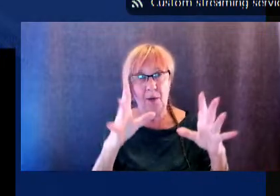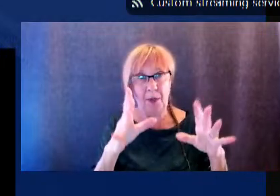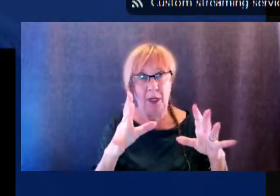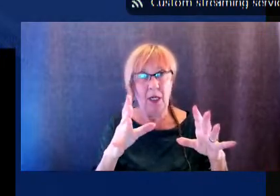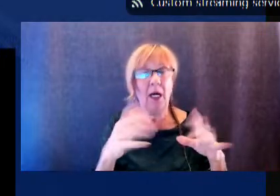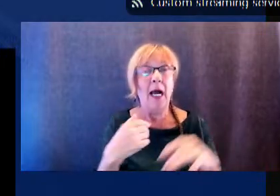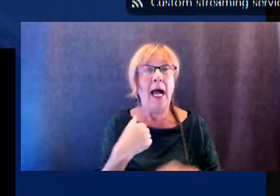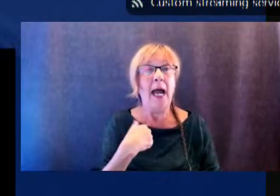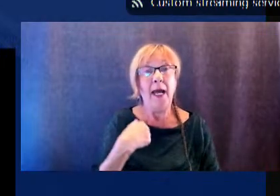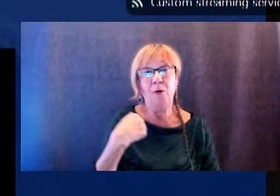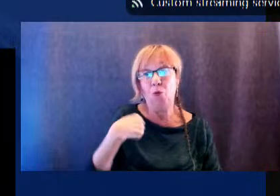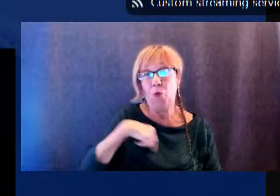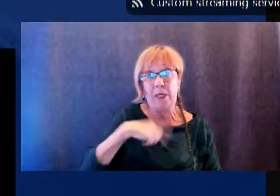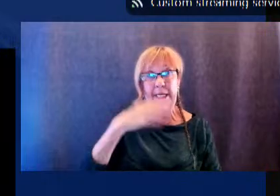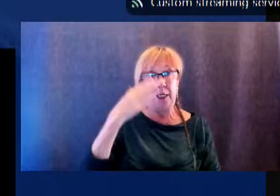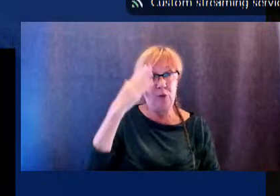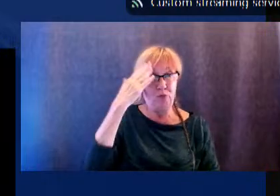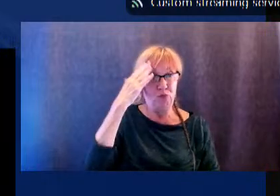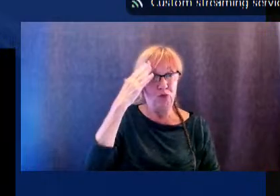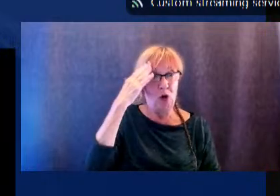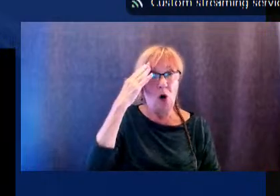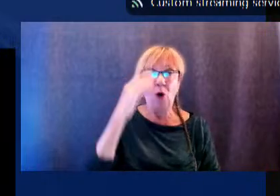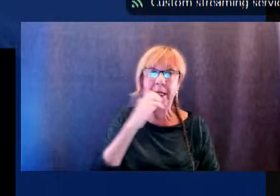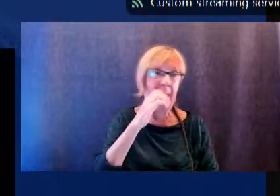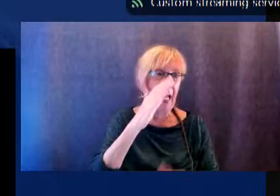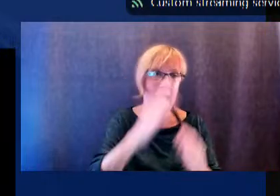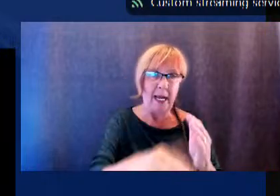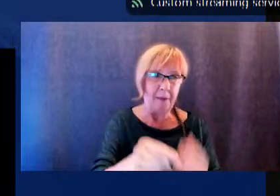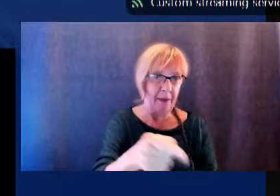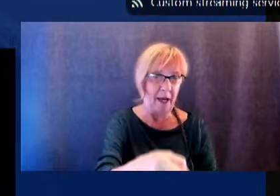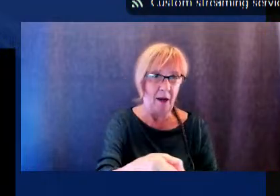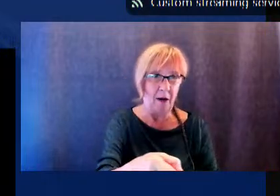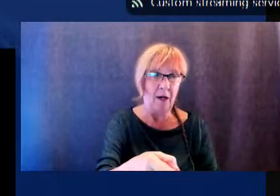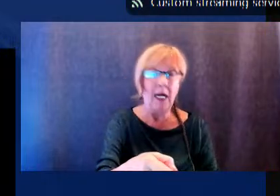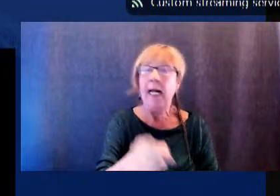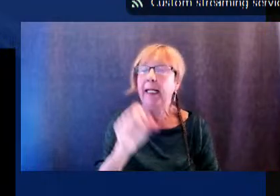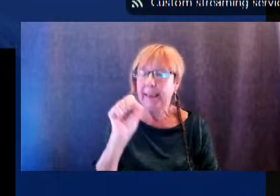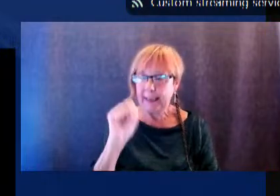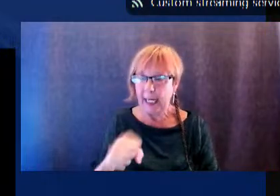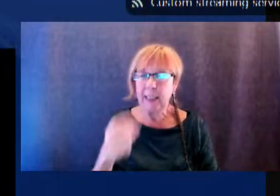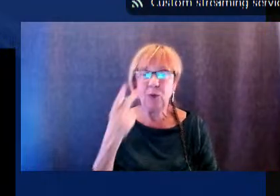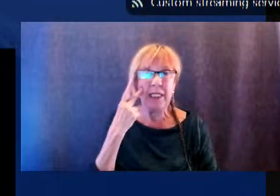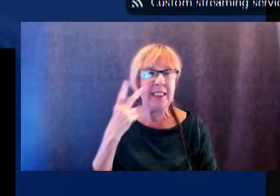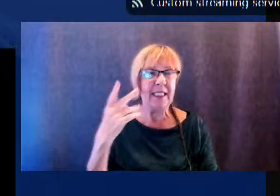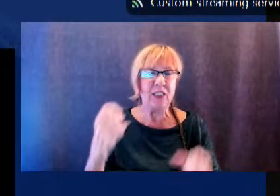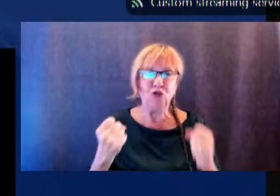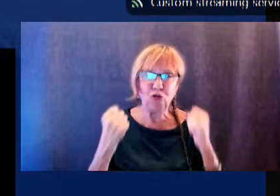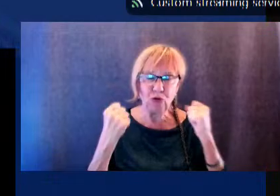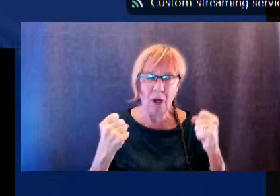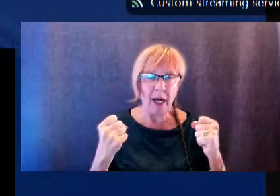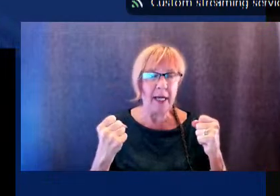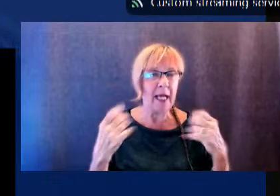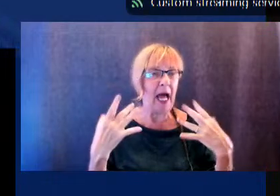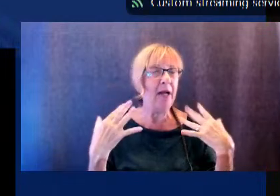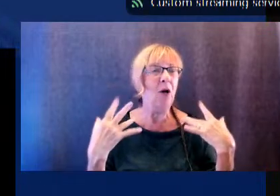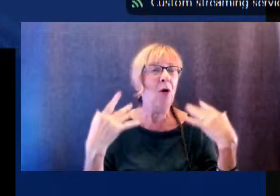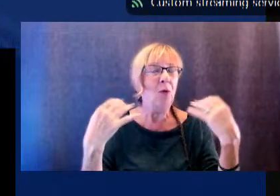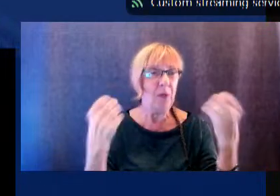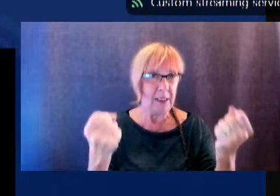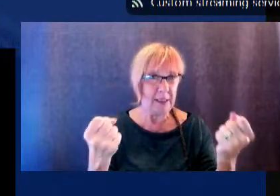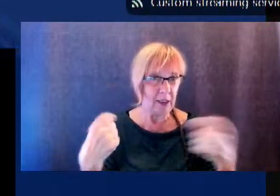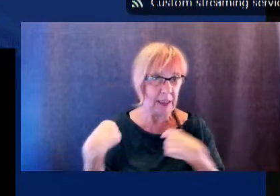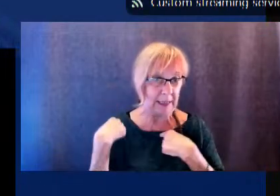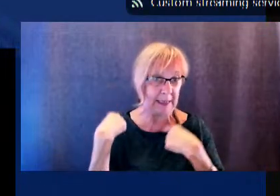was not going to end there. While we've seen tremendous strength and resilience since those first days, we also know that